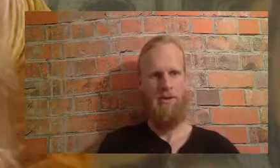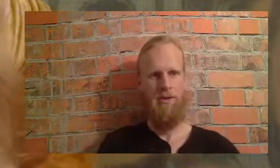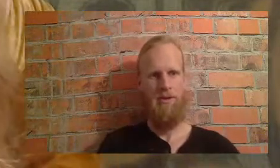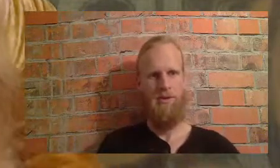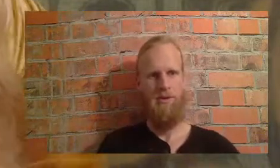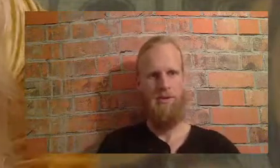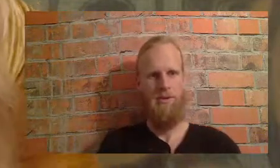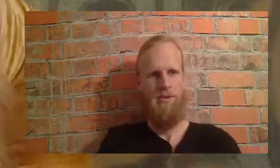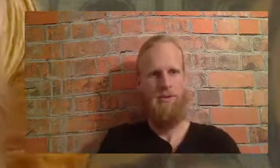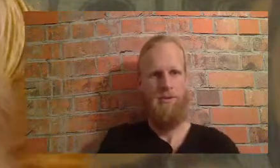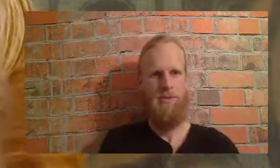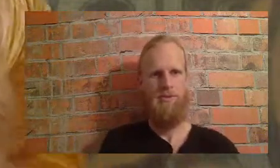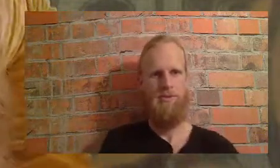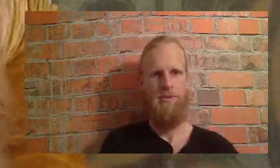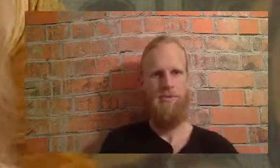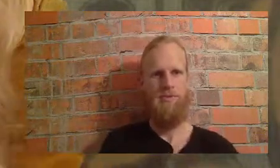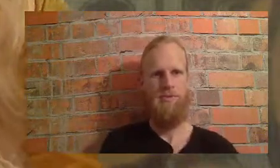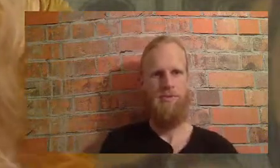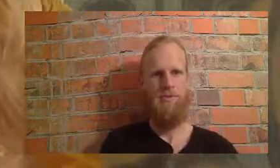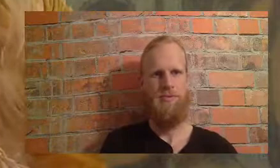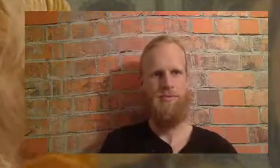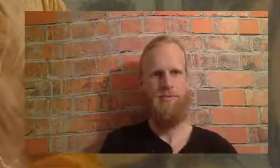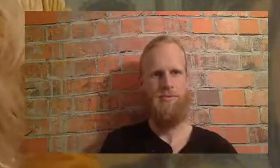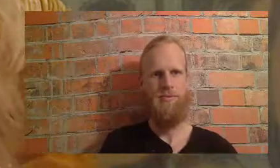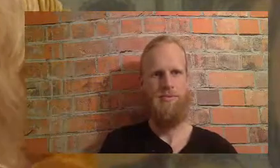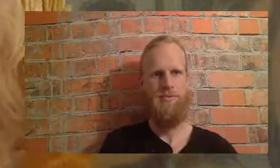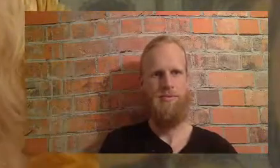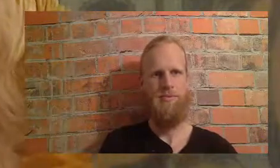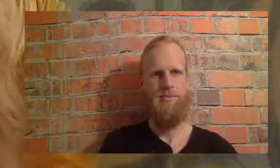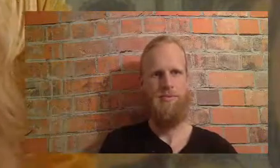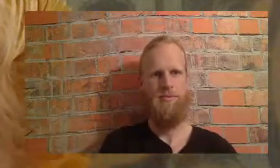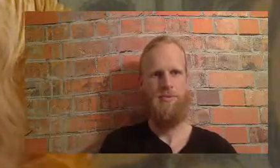Tapping the side of the ribs. Even if I hold on to this anger